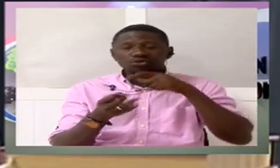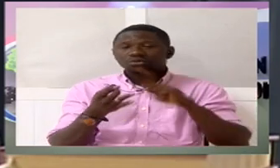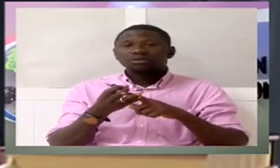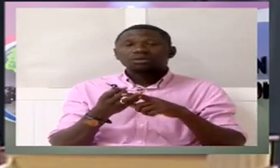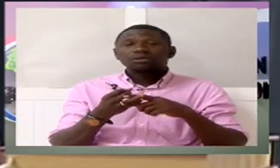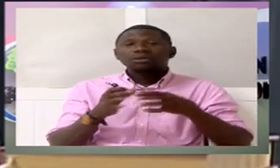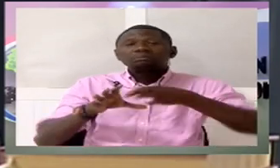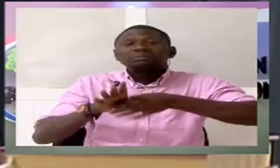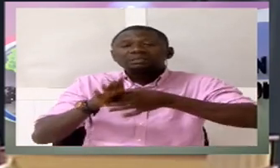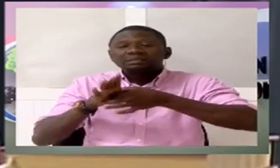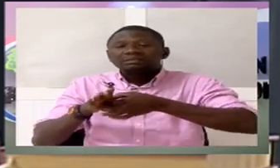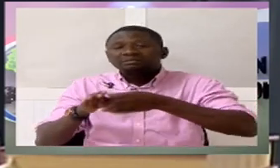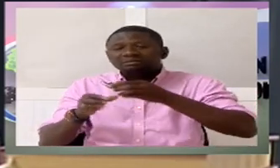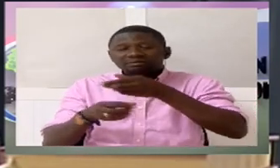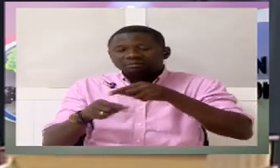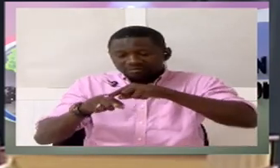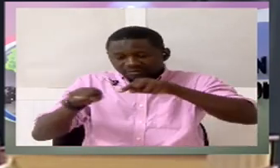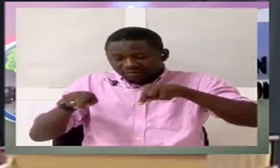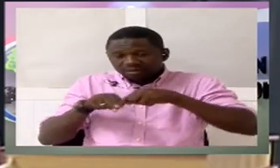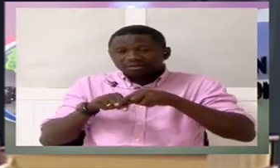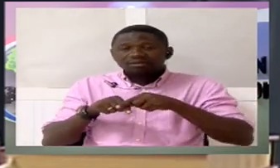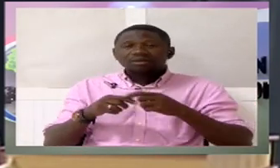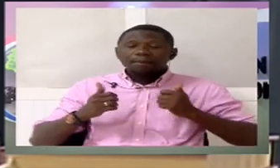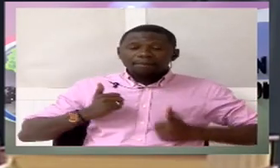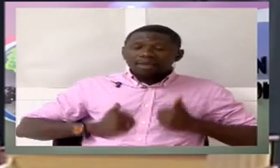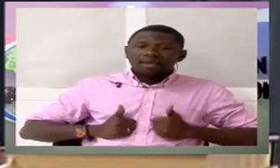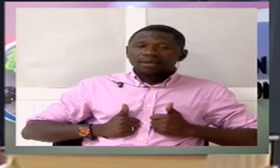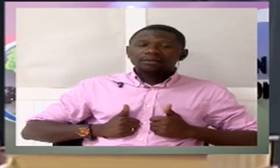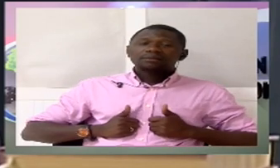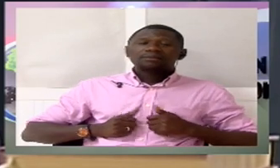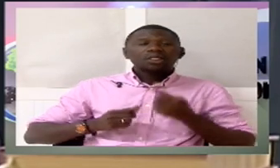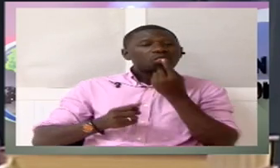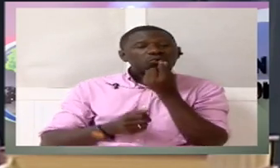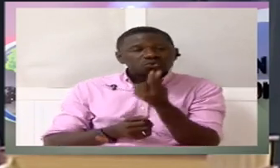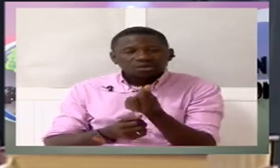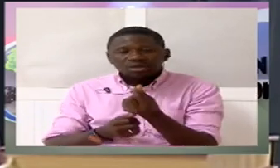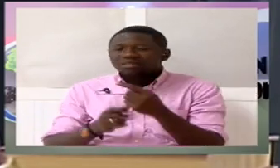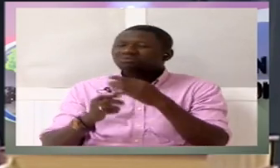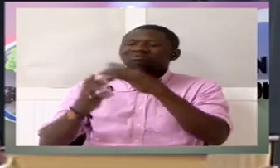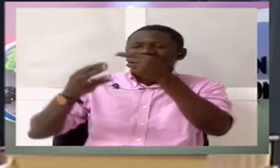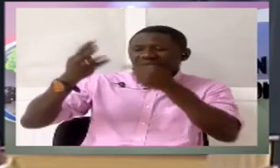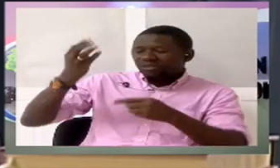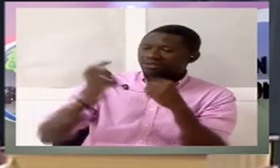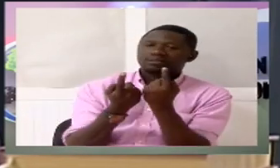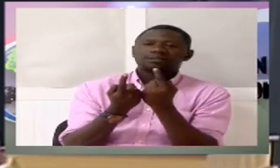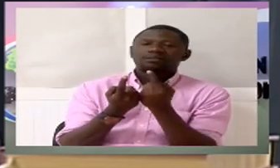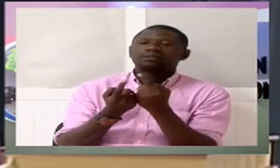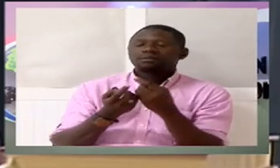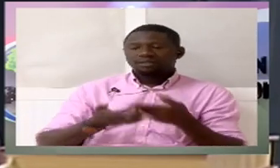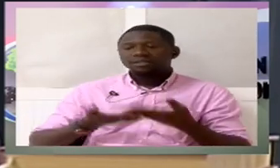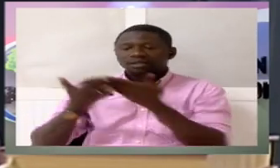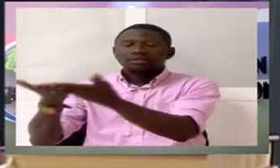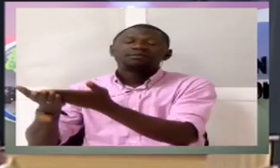corn beef, kekeol, milk, sukrol, and sugar and other items. Prison officer. And I used to give to the